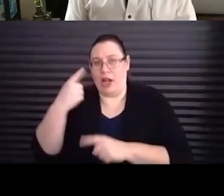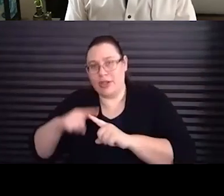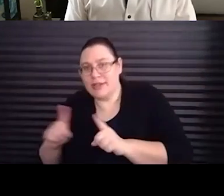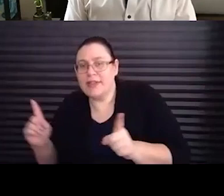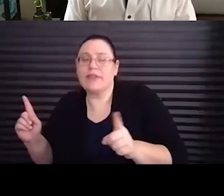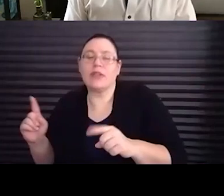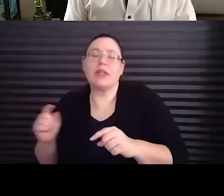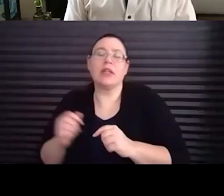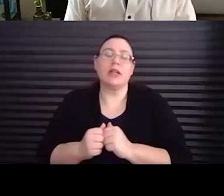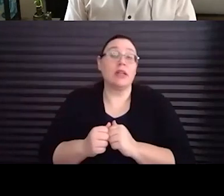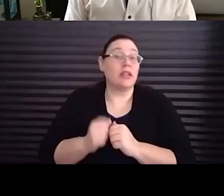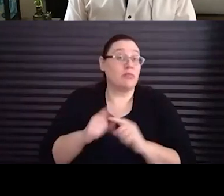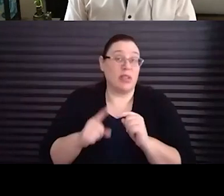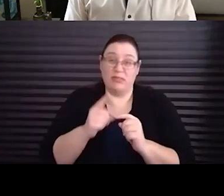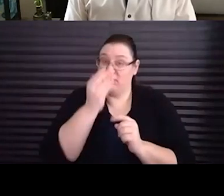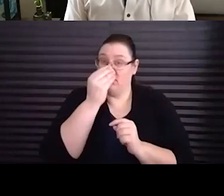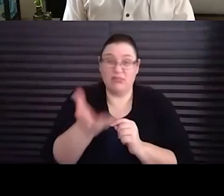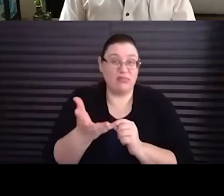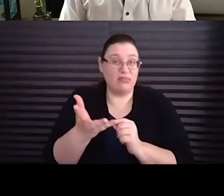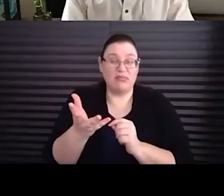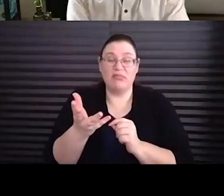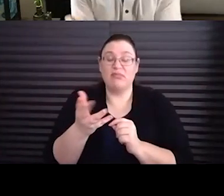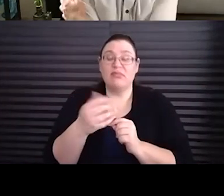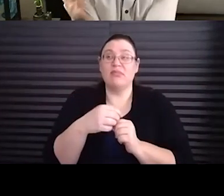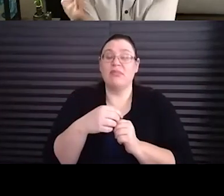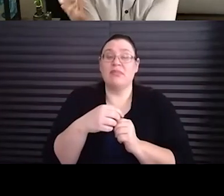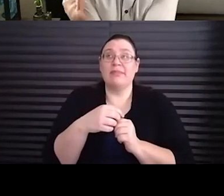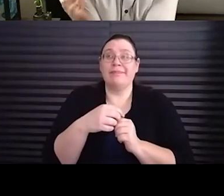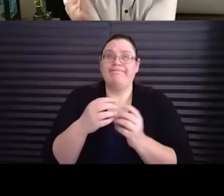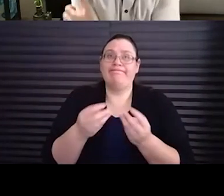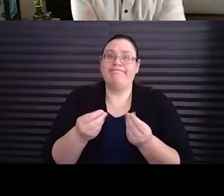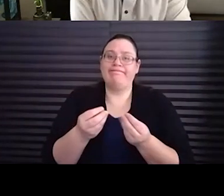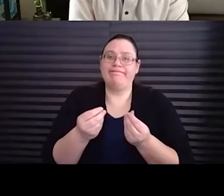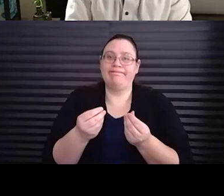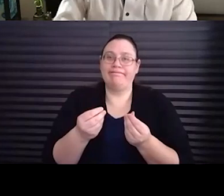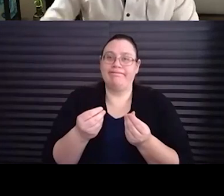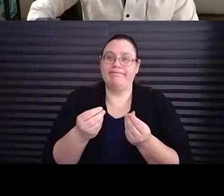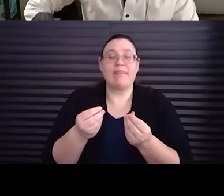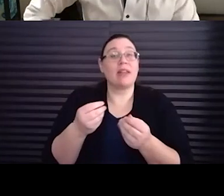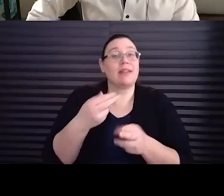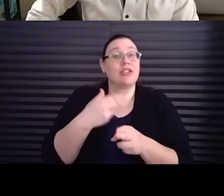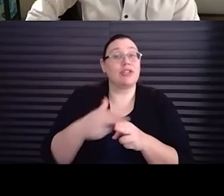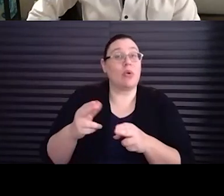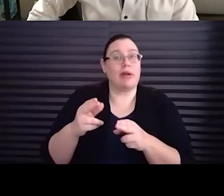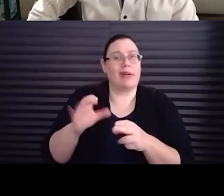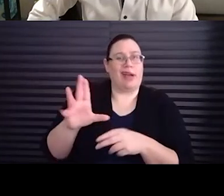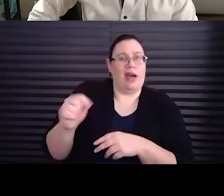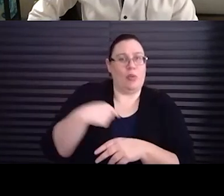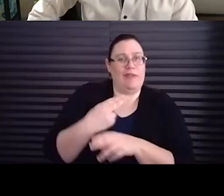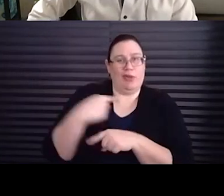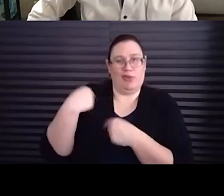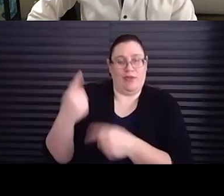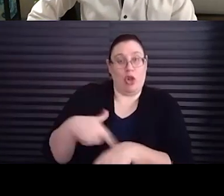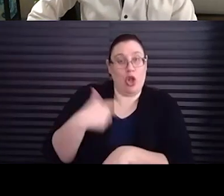But honestly, the shortcut that we've had for quite some time and what we do is